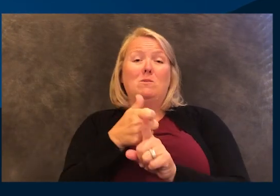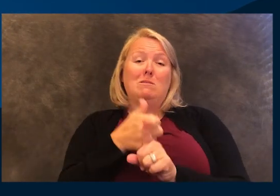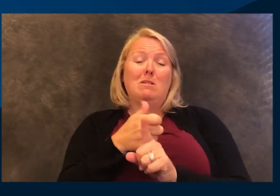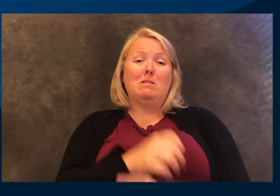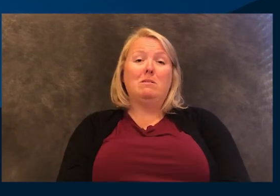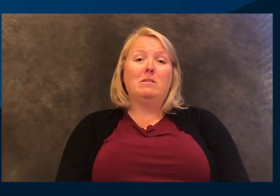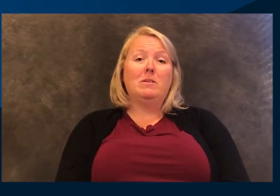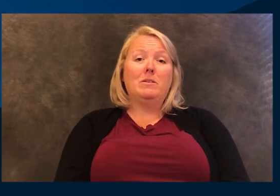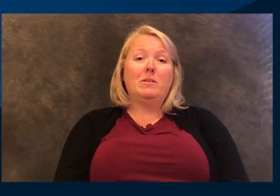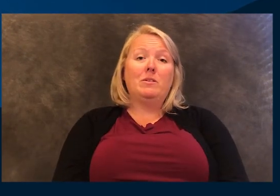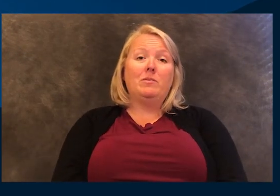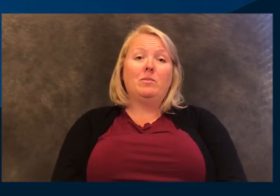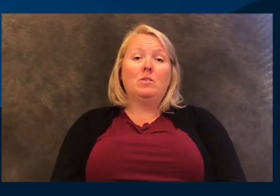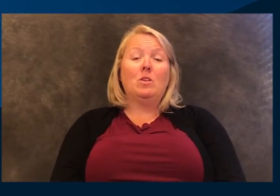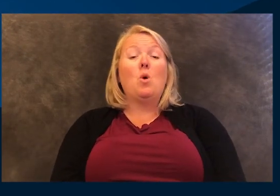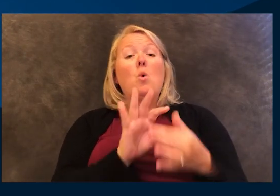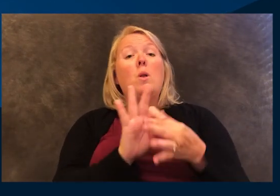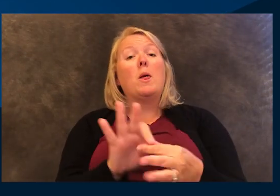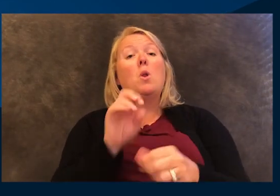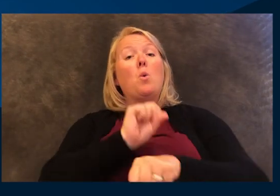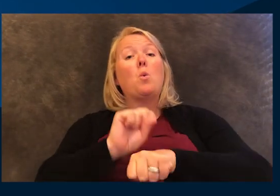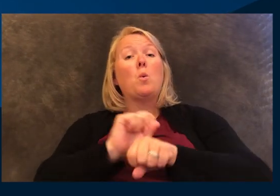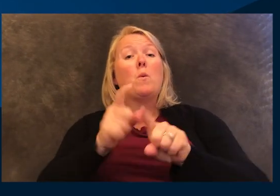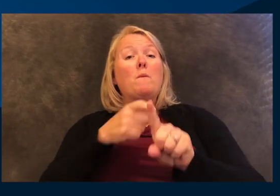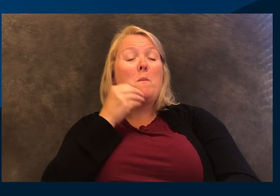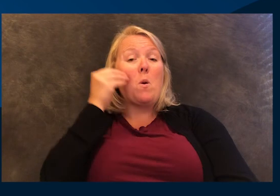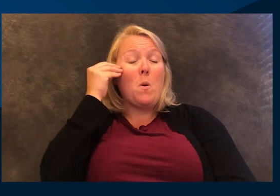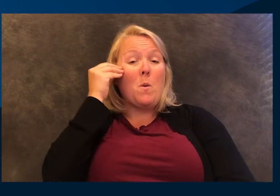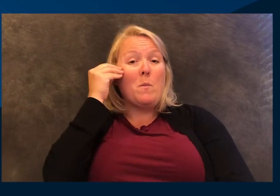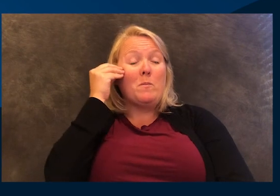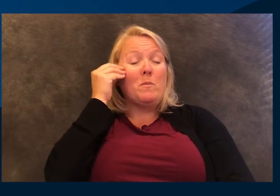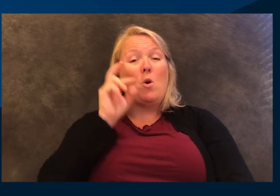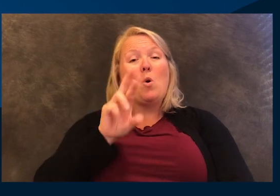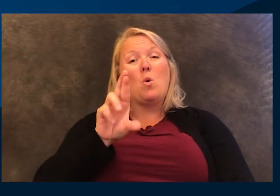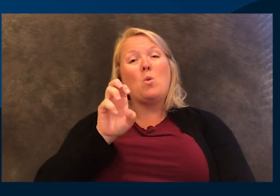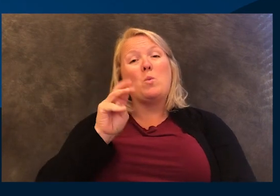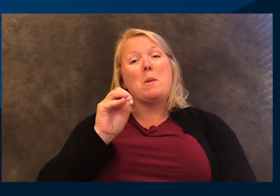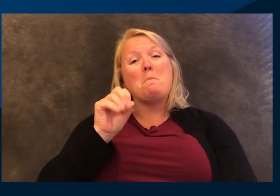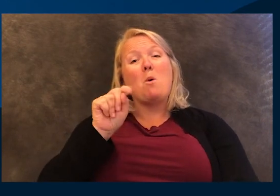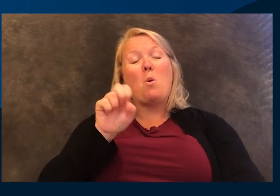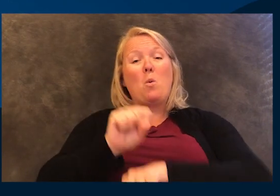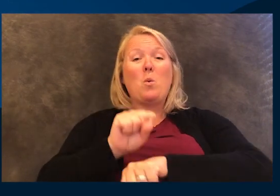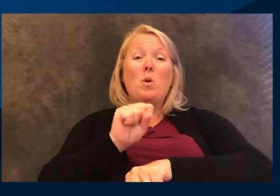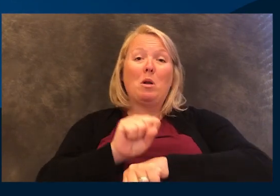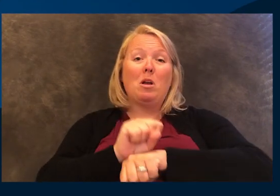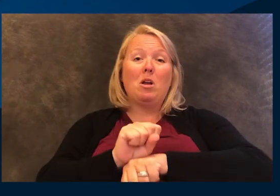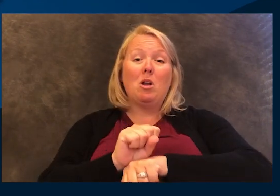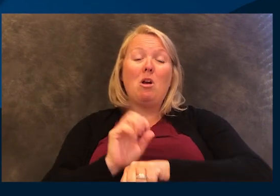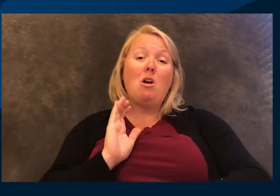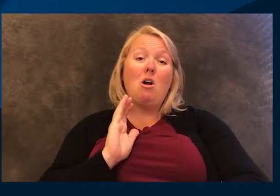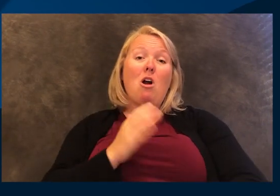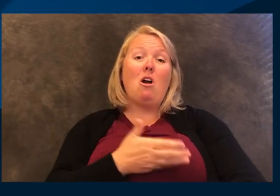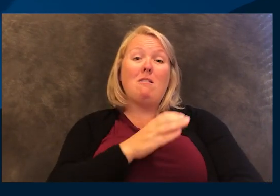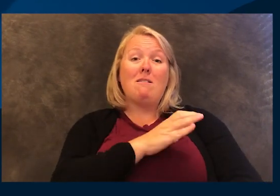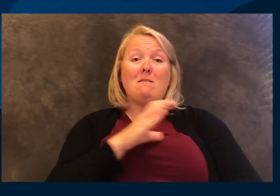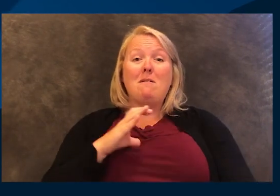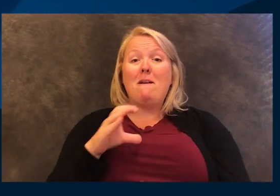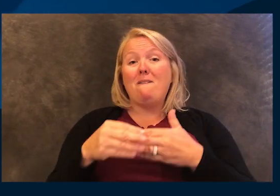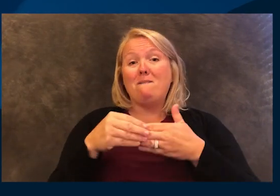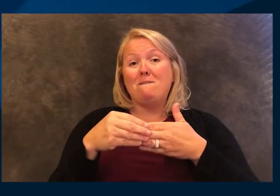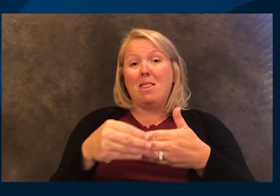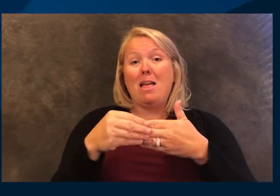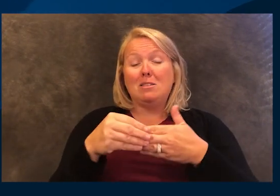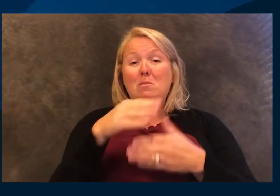With regards to remote work, our Michigan Medicine Committee continues to work on flexible and